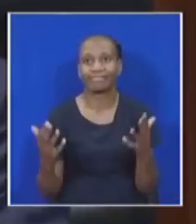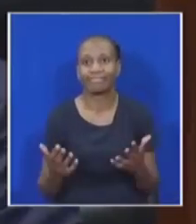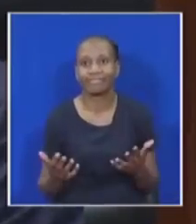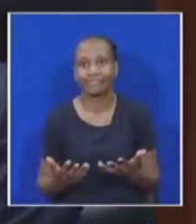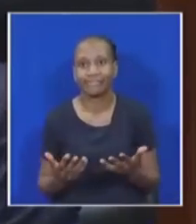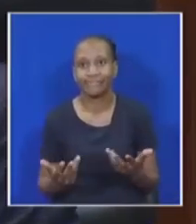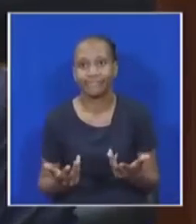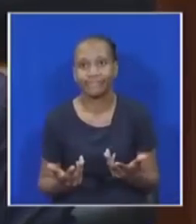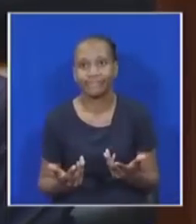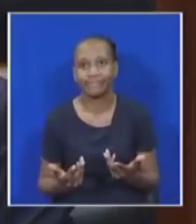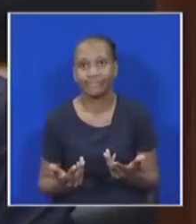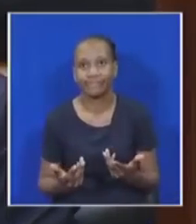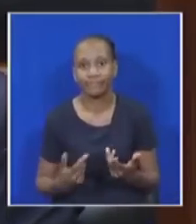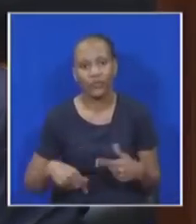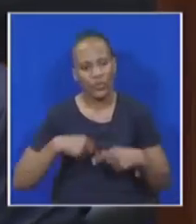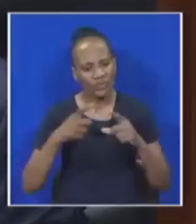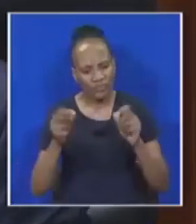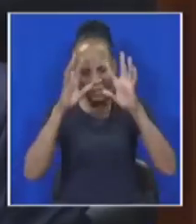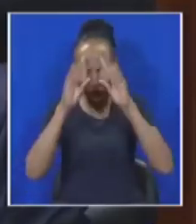we have made rulings on this matter